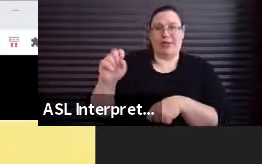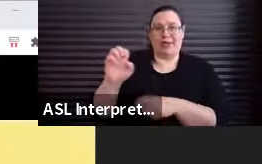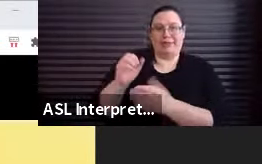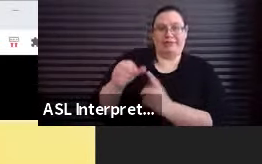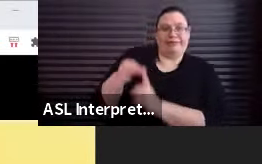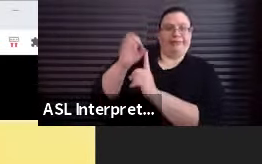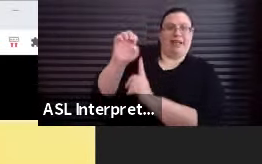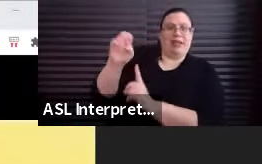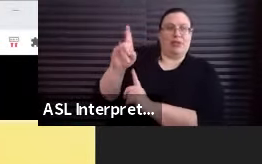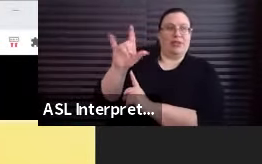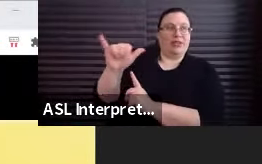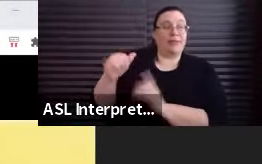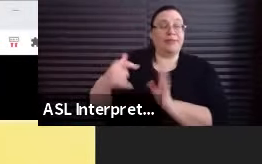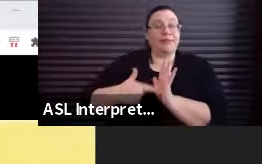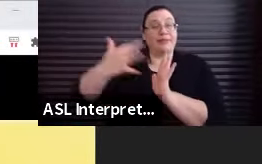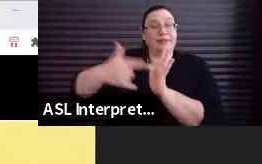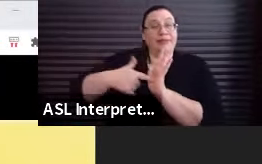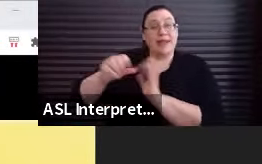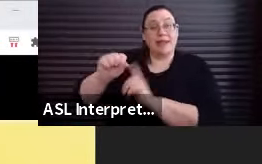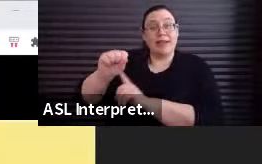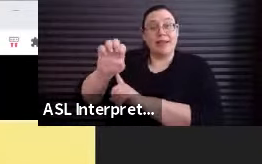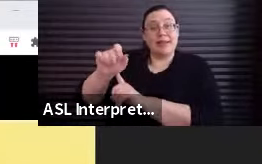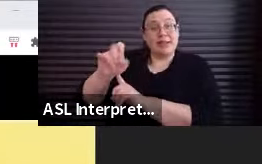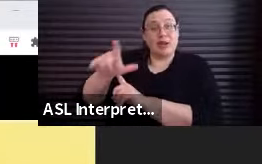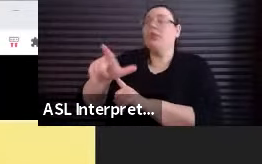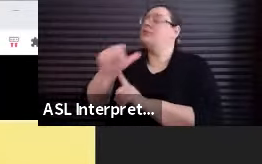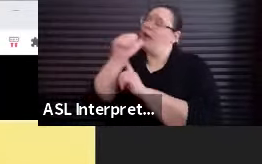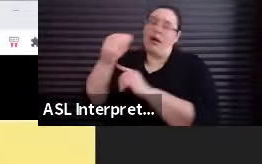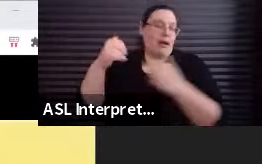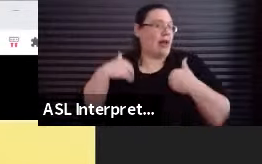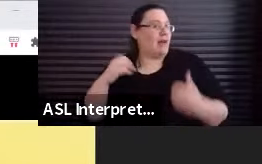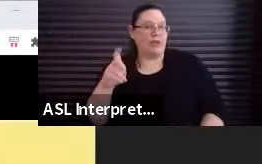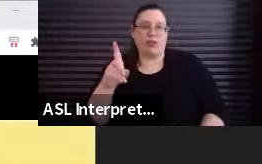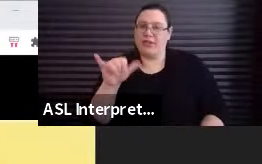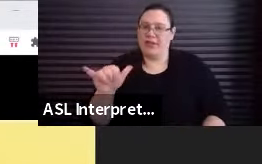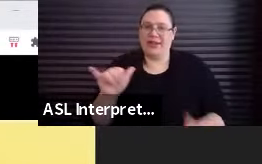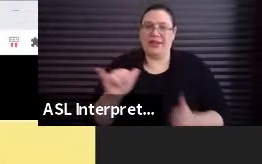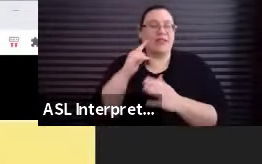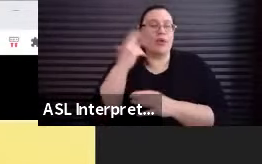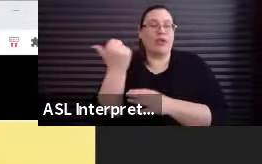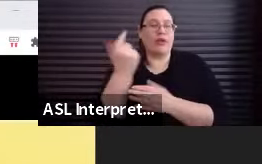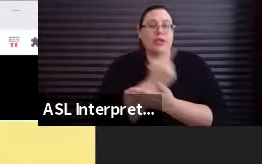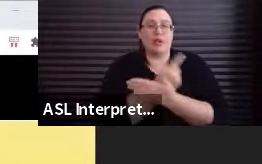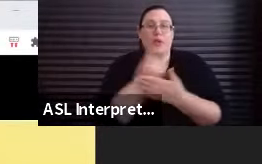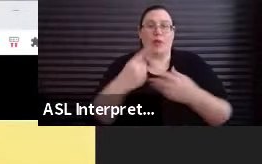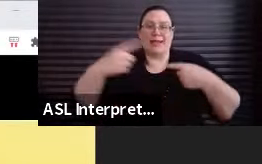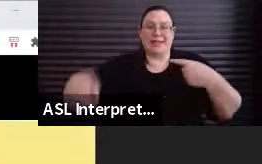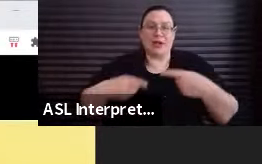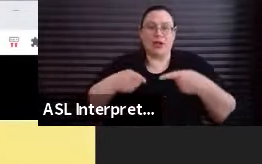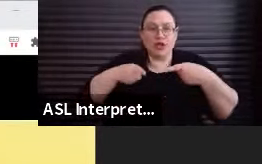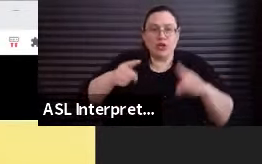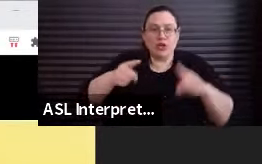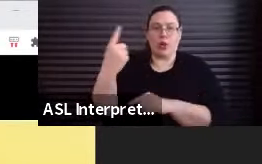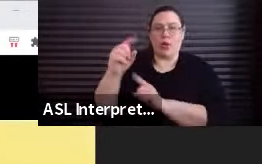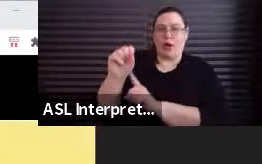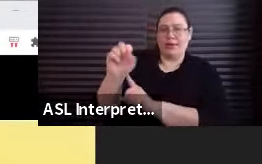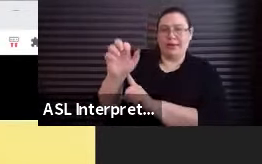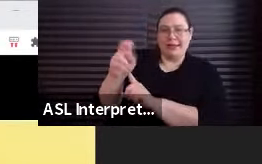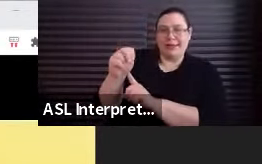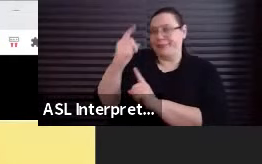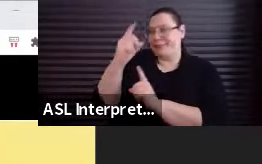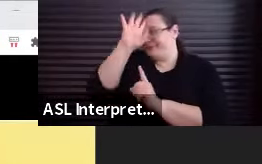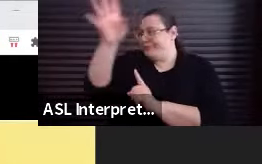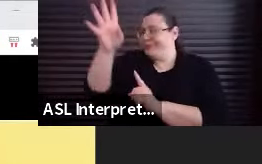does not hold exclusivity. It's for a 13-week cycle during a season, like Christmas